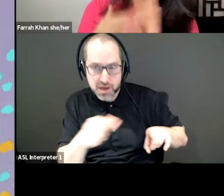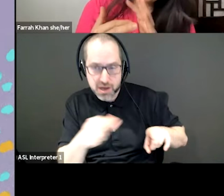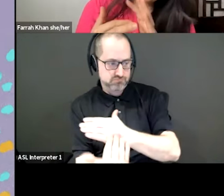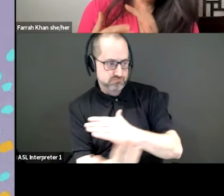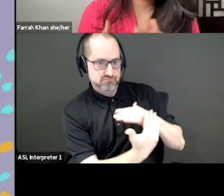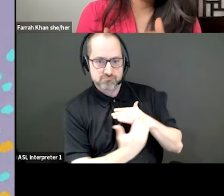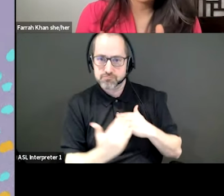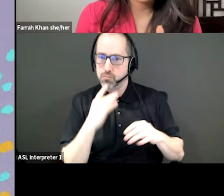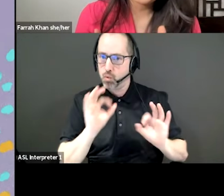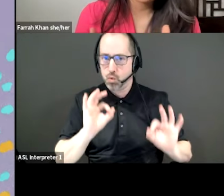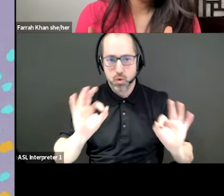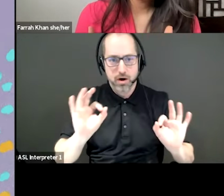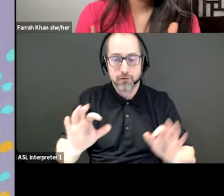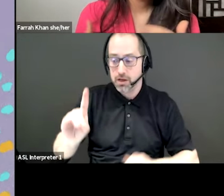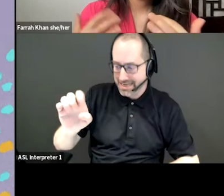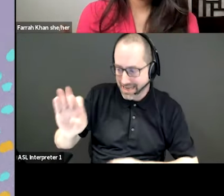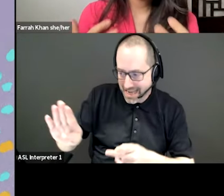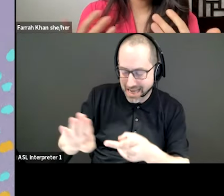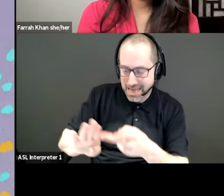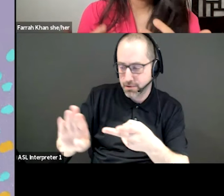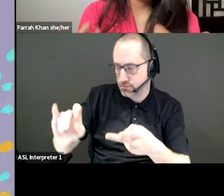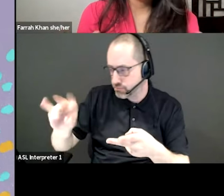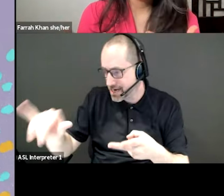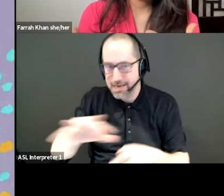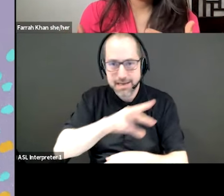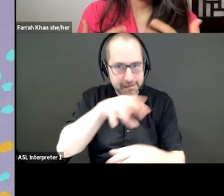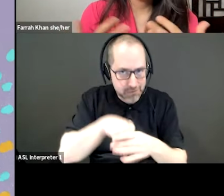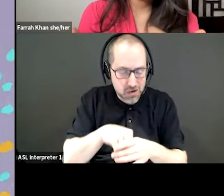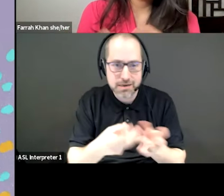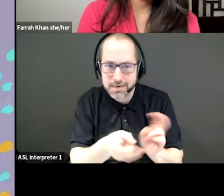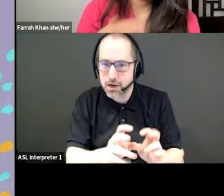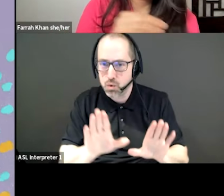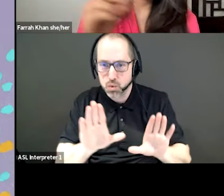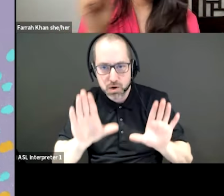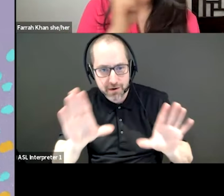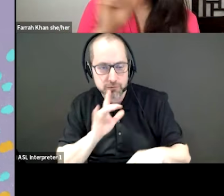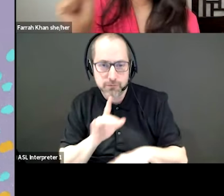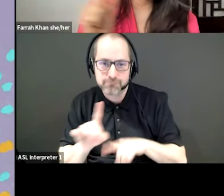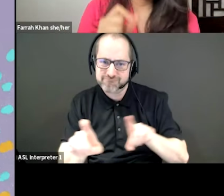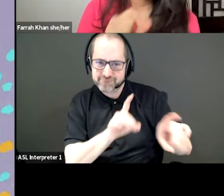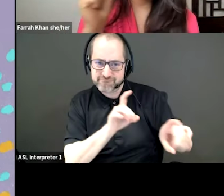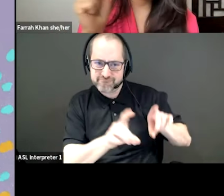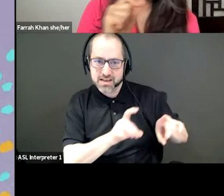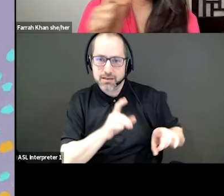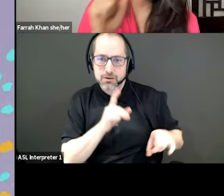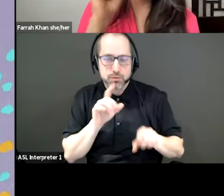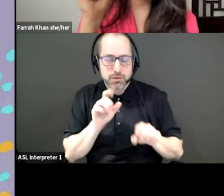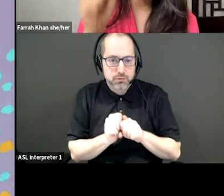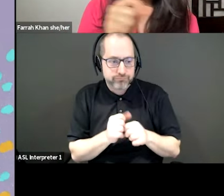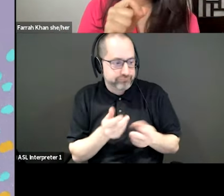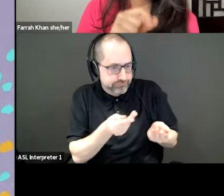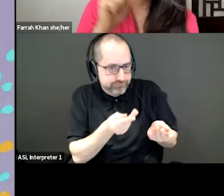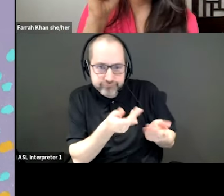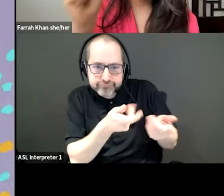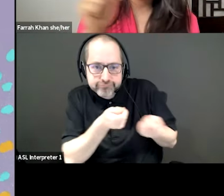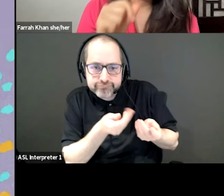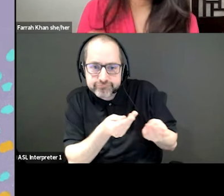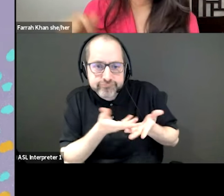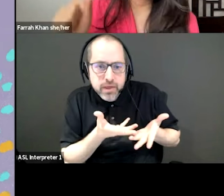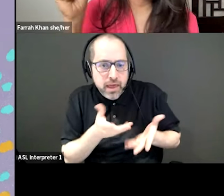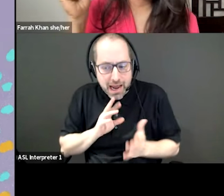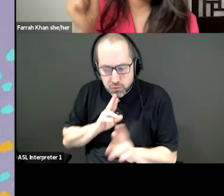of course we kept them on because they're so great. But it was really an amazing part where we would come with them and be like, okay, line by line, tell us what we should be including in this report,